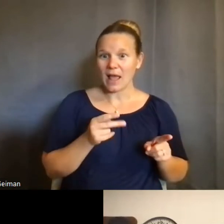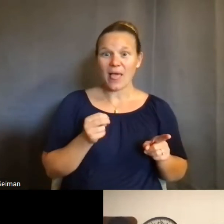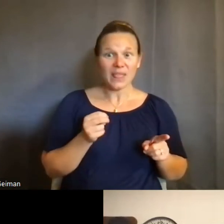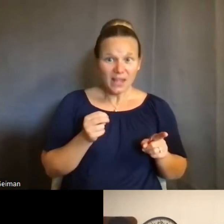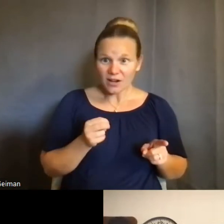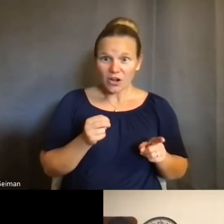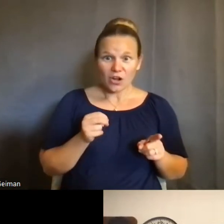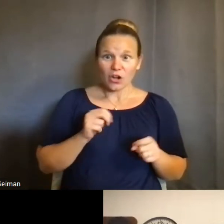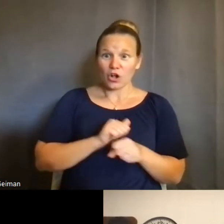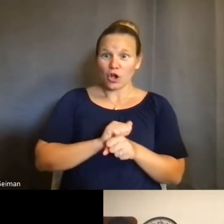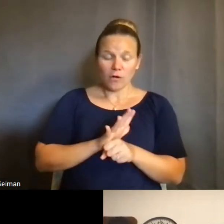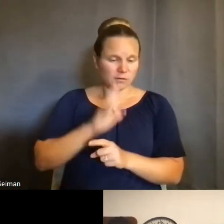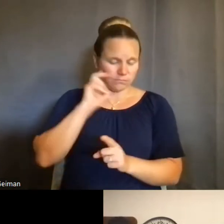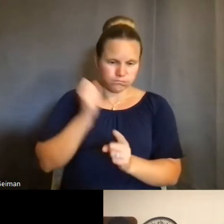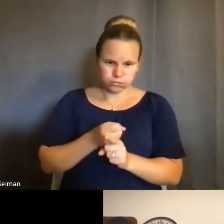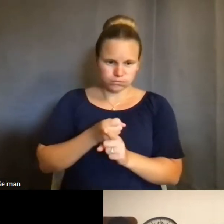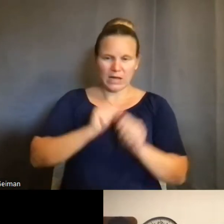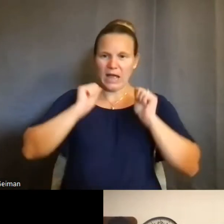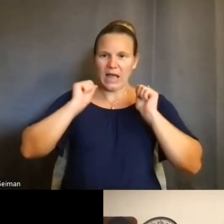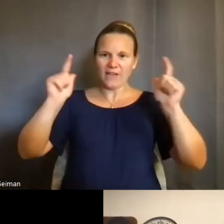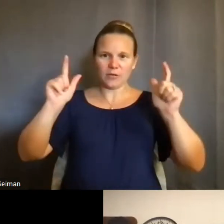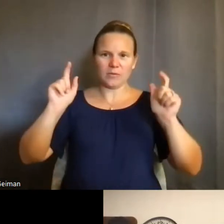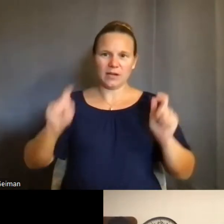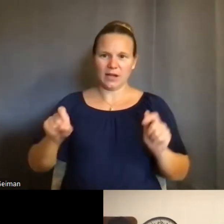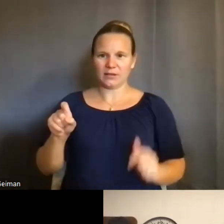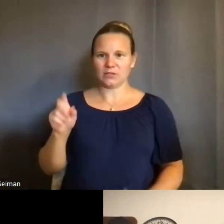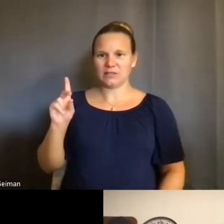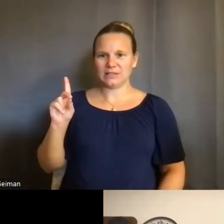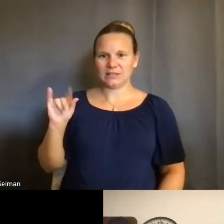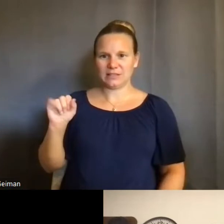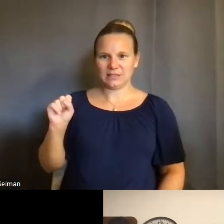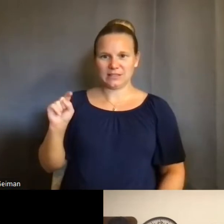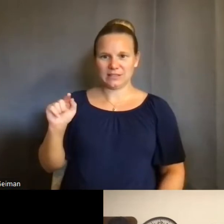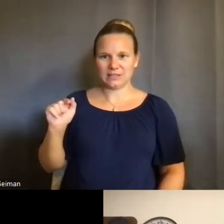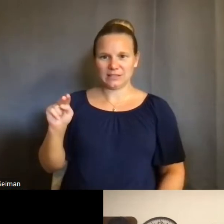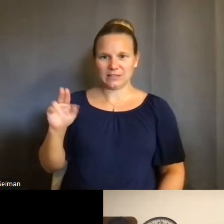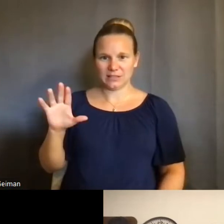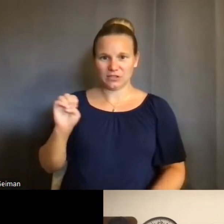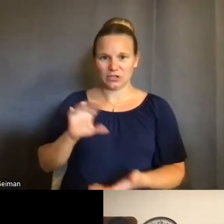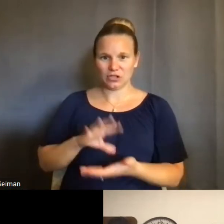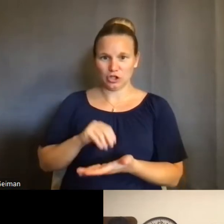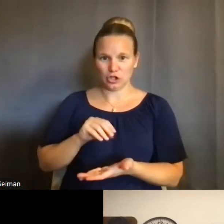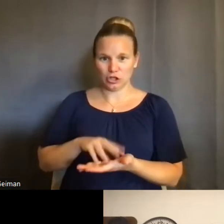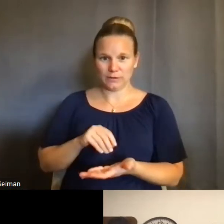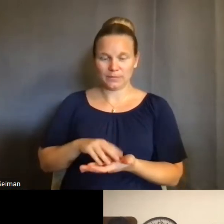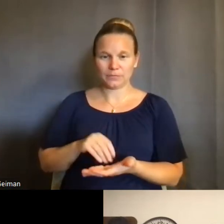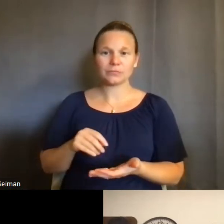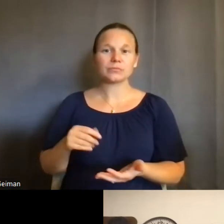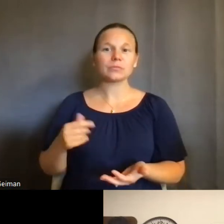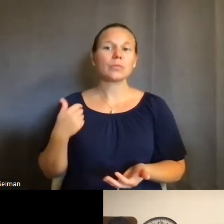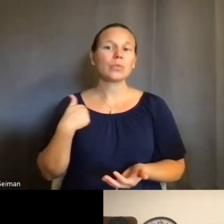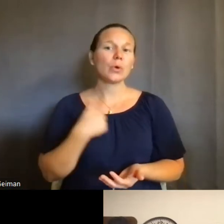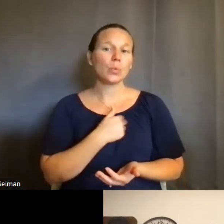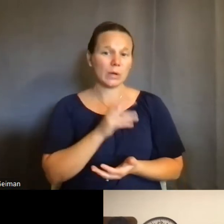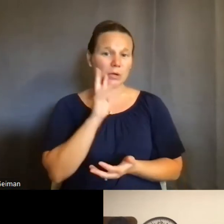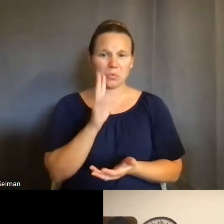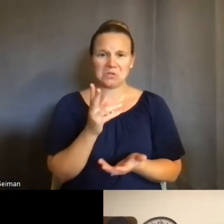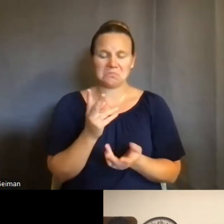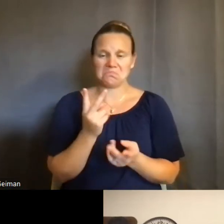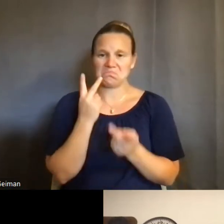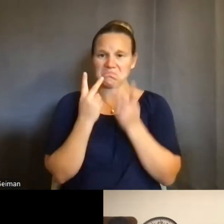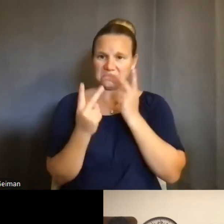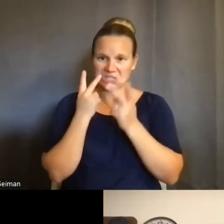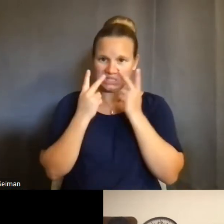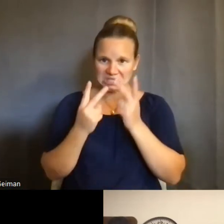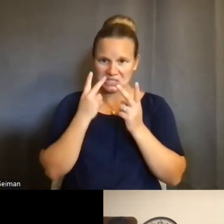and then everybody had to go distance, right? Now we'll be uncovering the data of the learning loss for the next 50